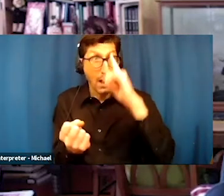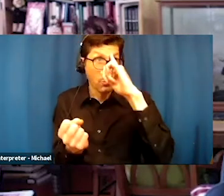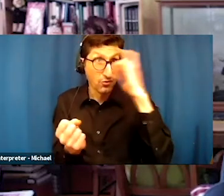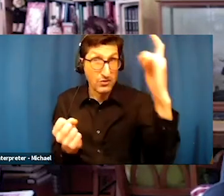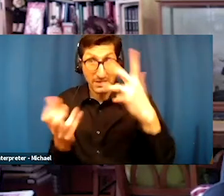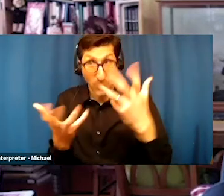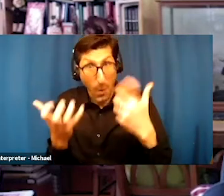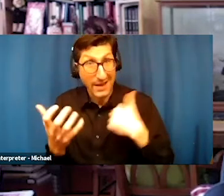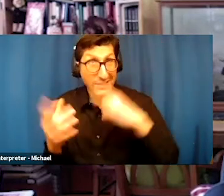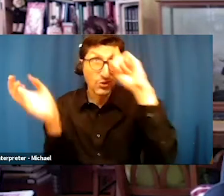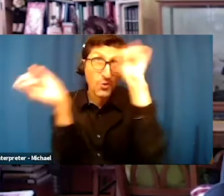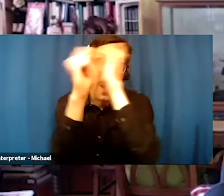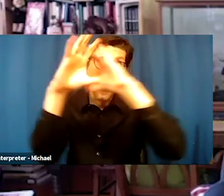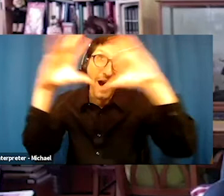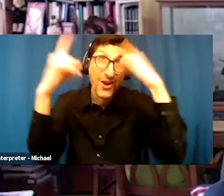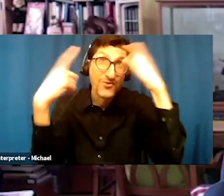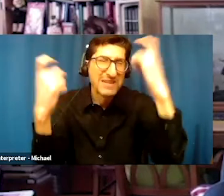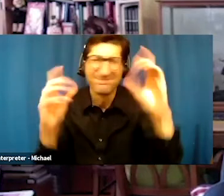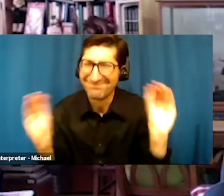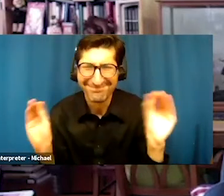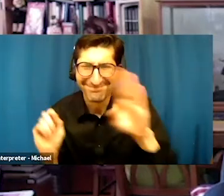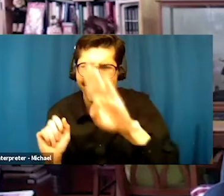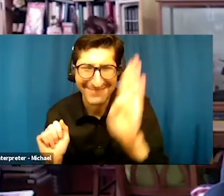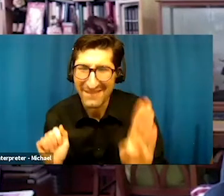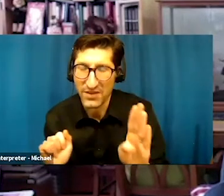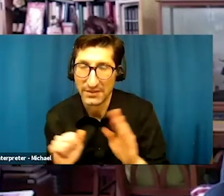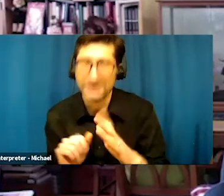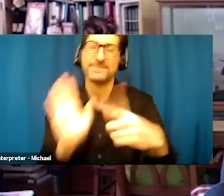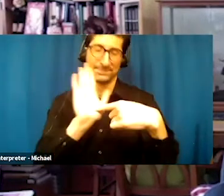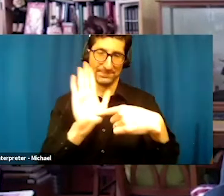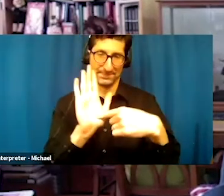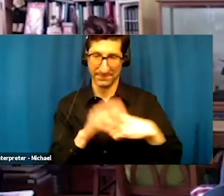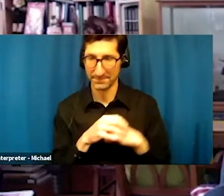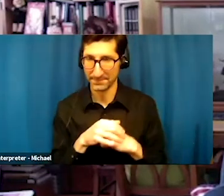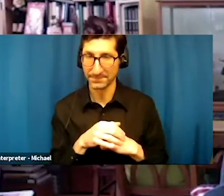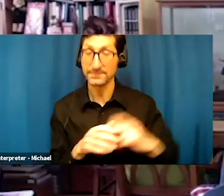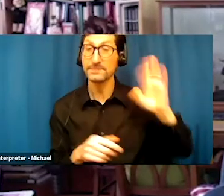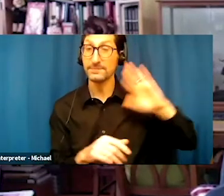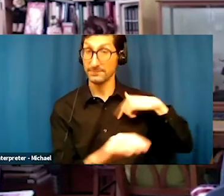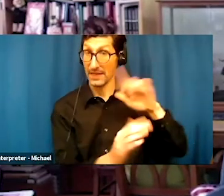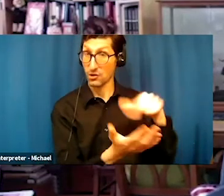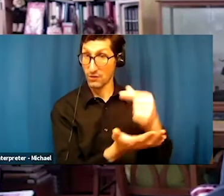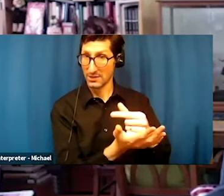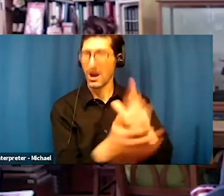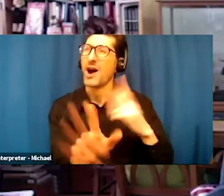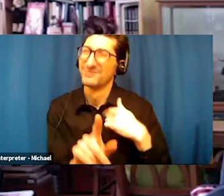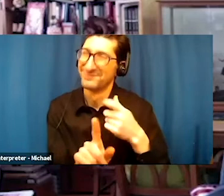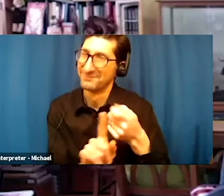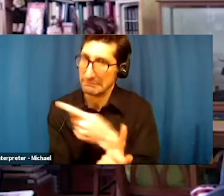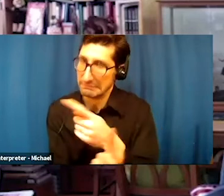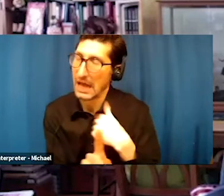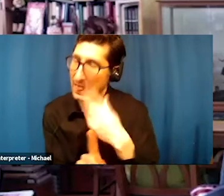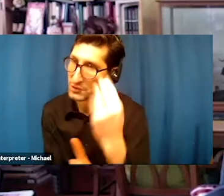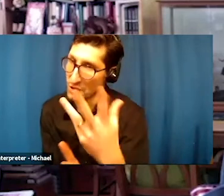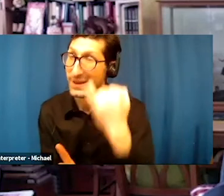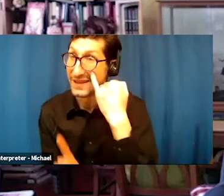Because, just for instance, back when I graduated, and by the way, you'll see in the book, anyone